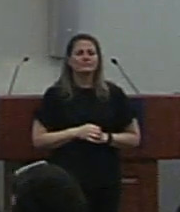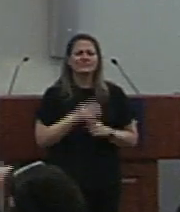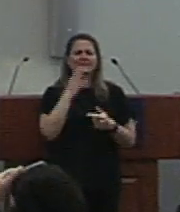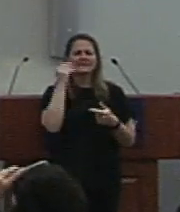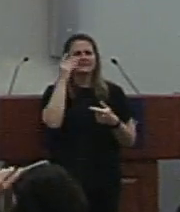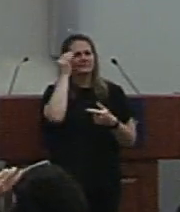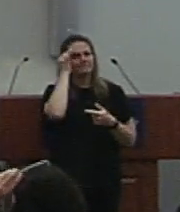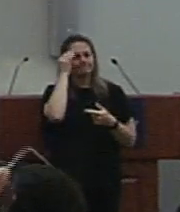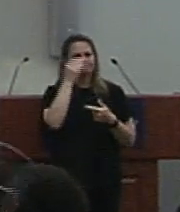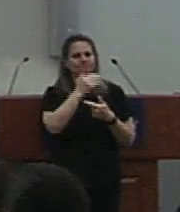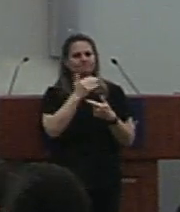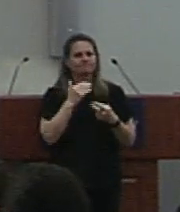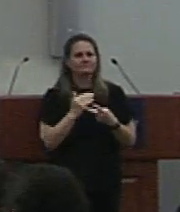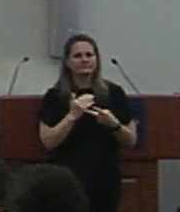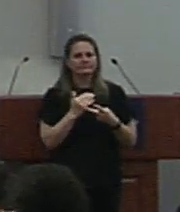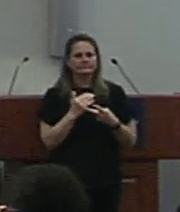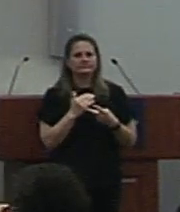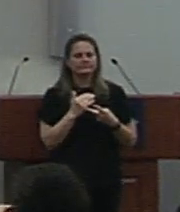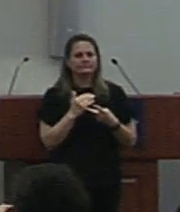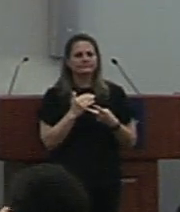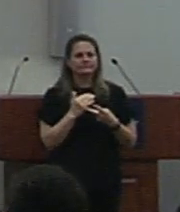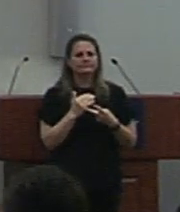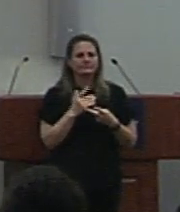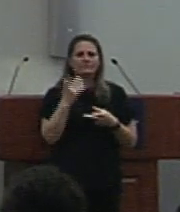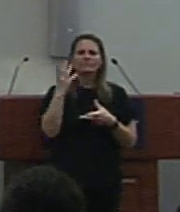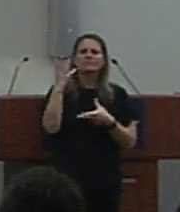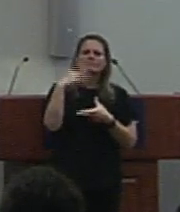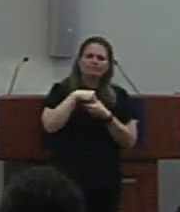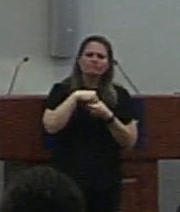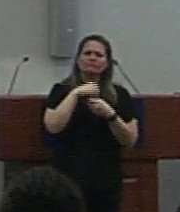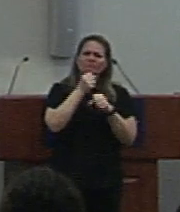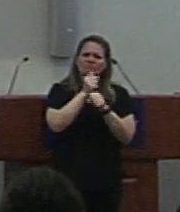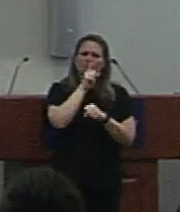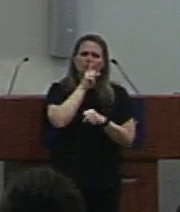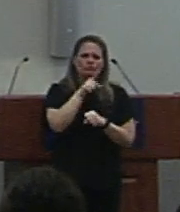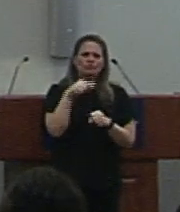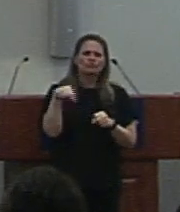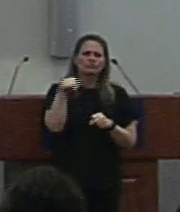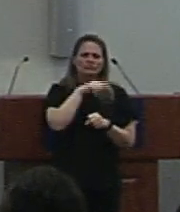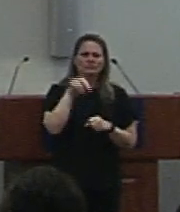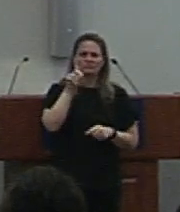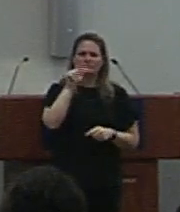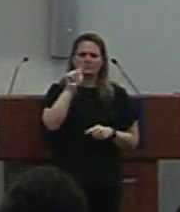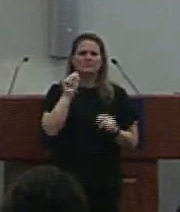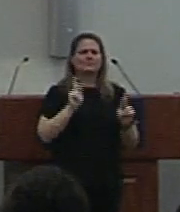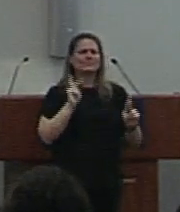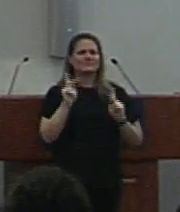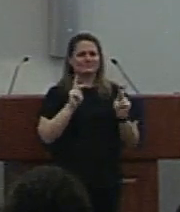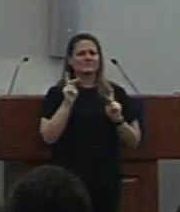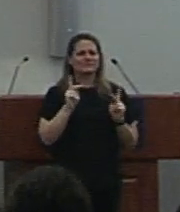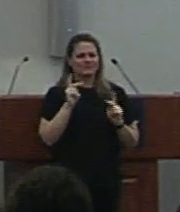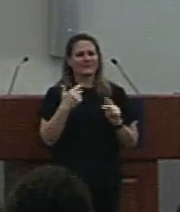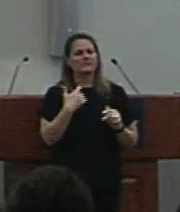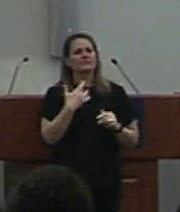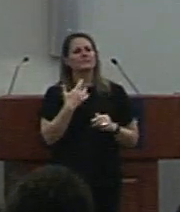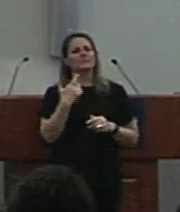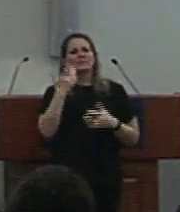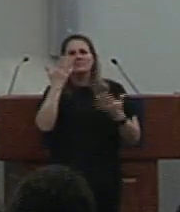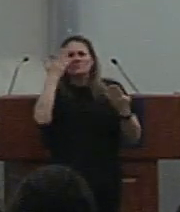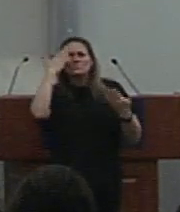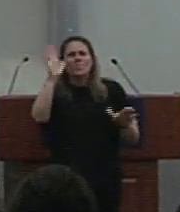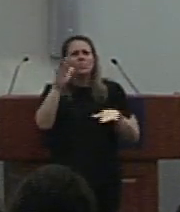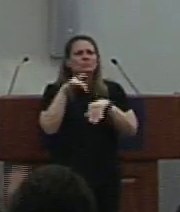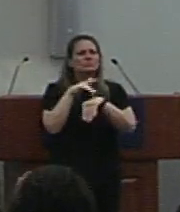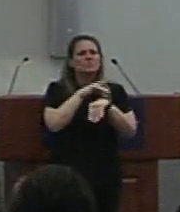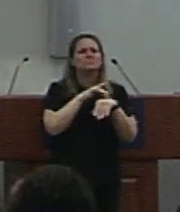for inclusion for people with disabilities, hidden or not hidden,